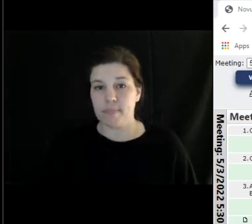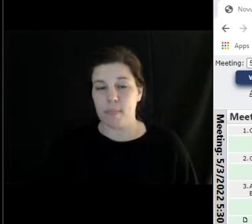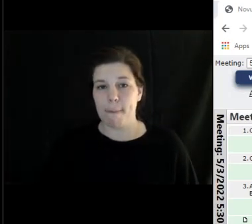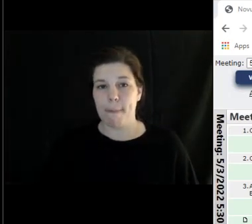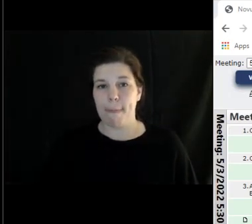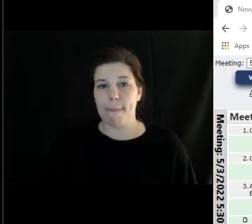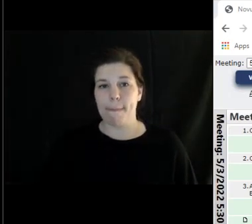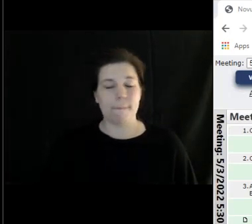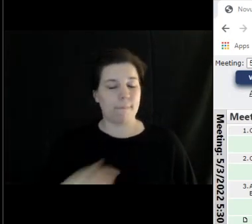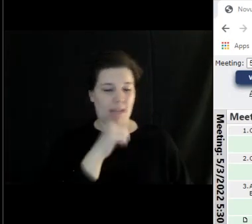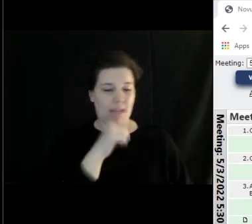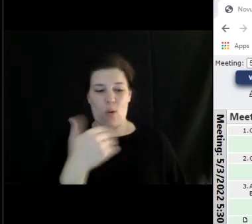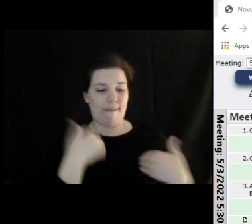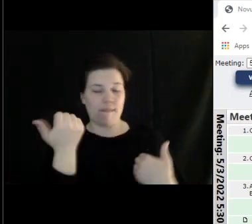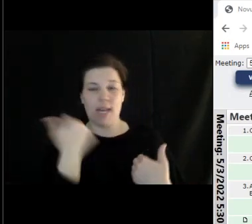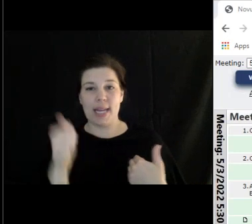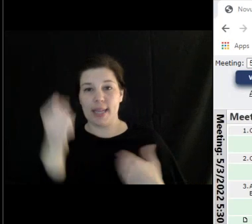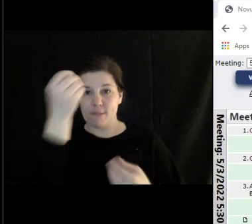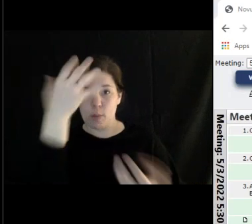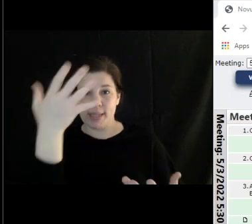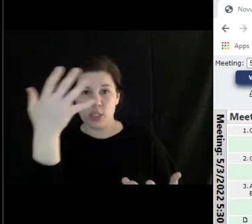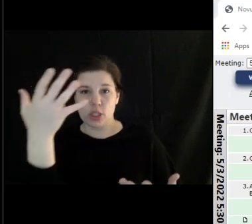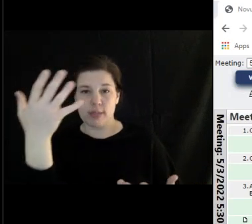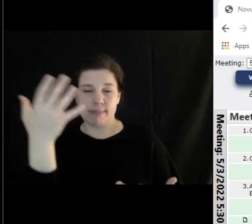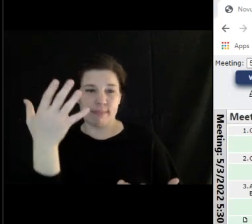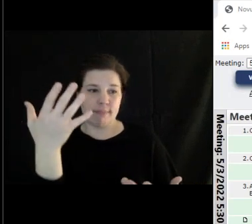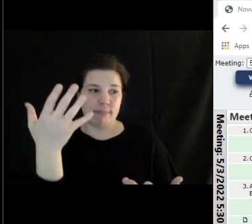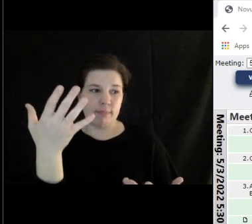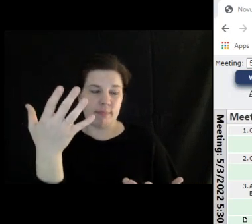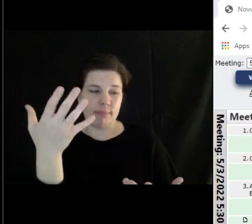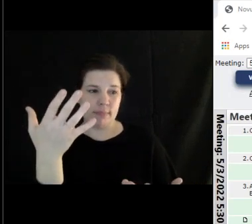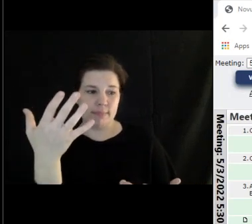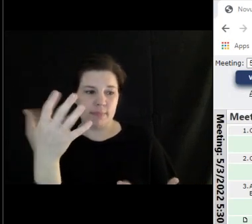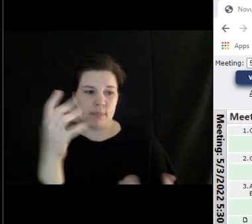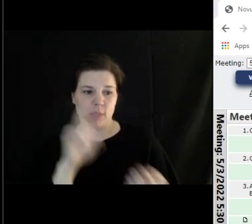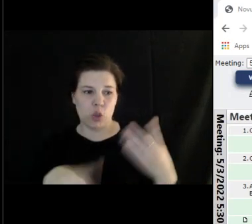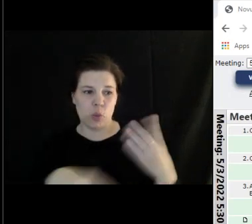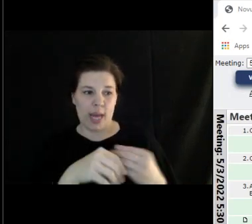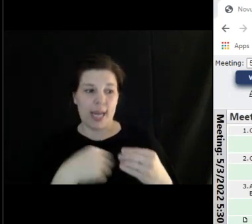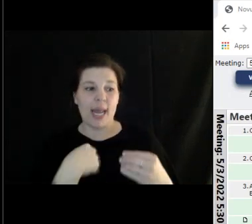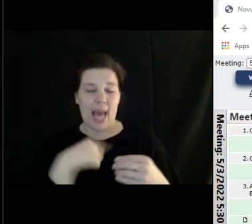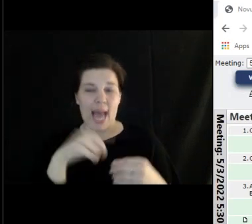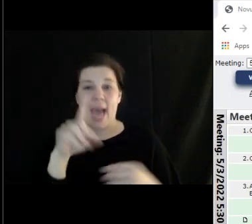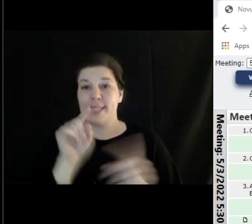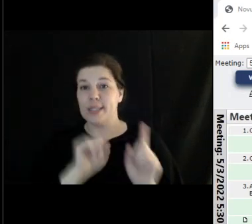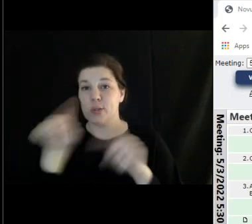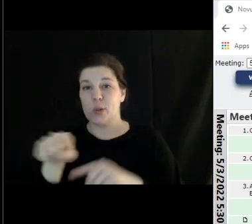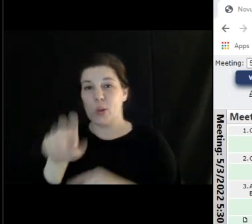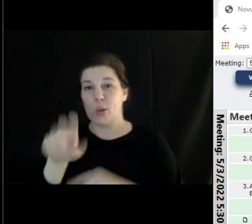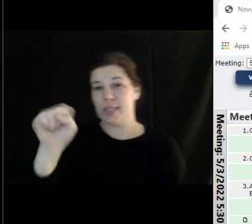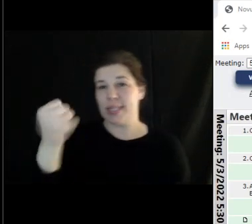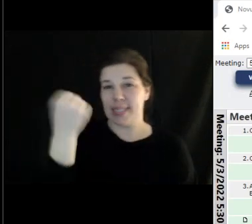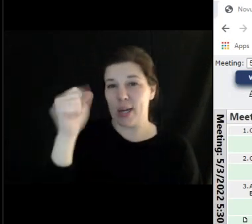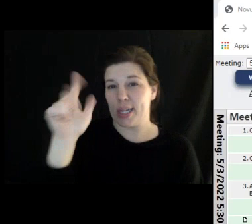I don't have any informational disclosures. I did attend Saturday the 23rd, the Earth Day celebration